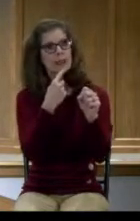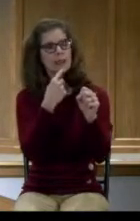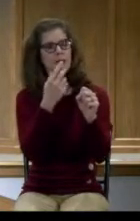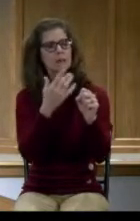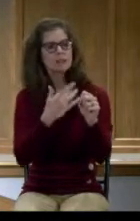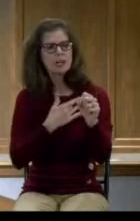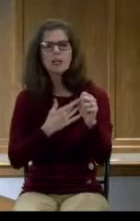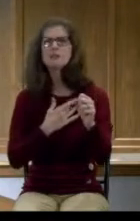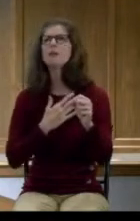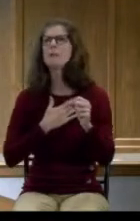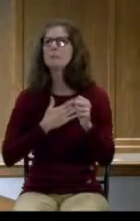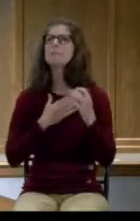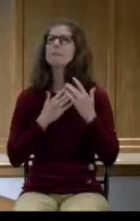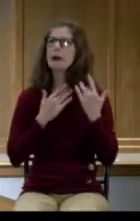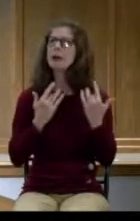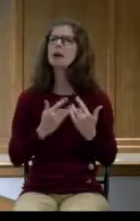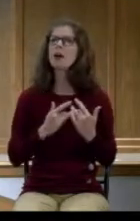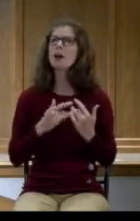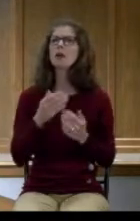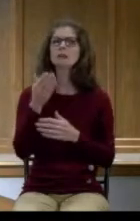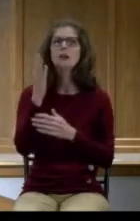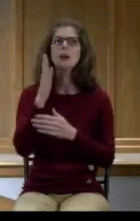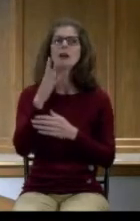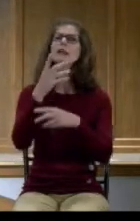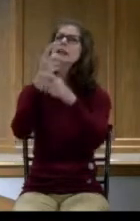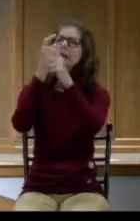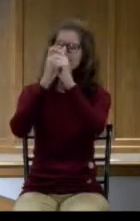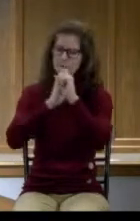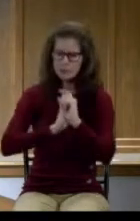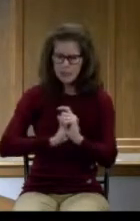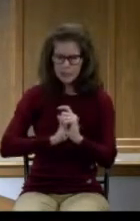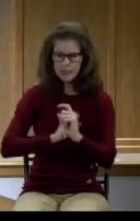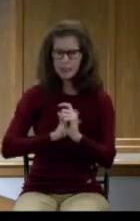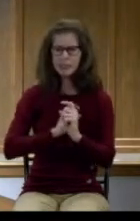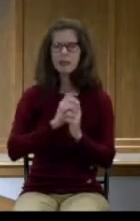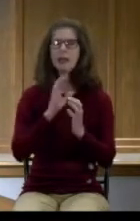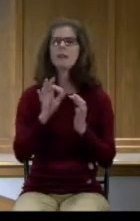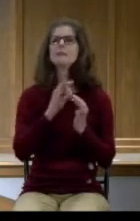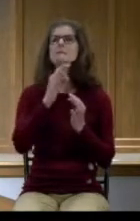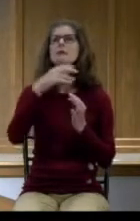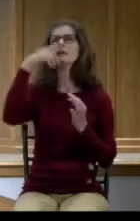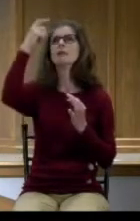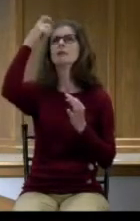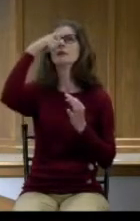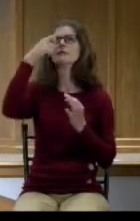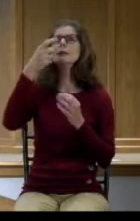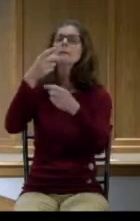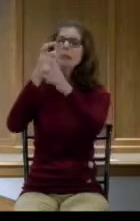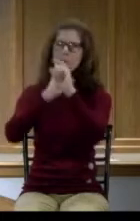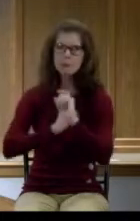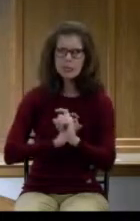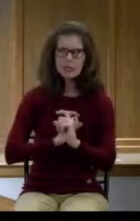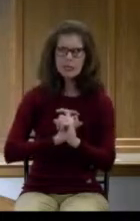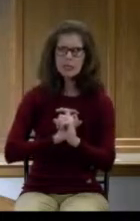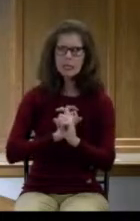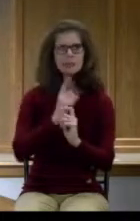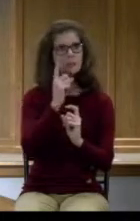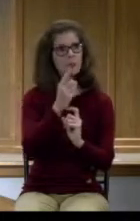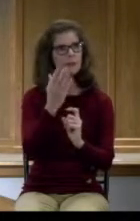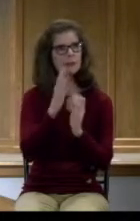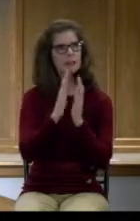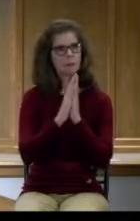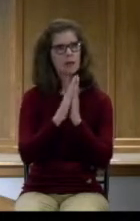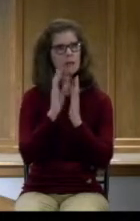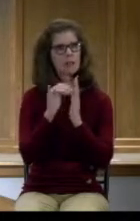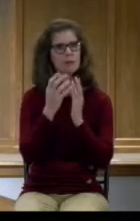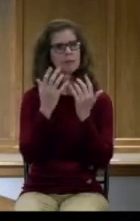can be enlightened to the things that you know, and would you give me the spirit of wisdom and give me the spirit of revelation? Like, it's one thing to pray that, but now